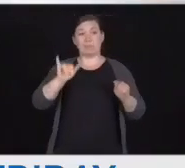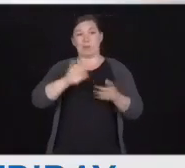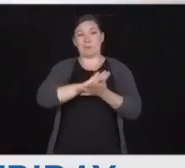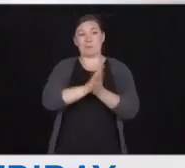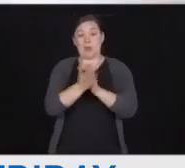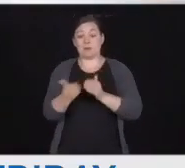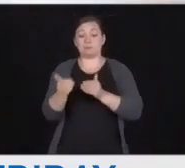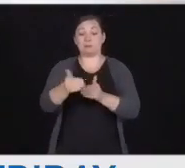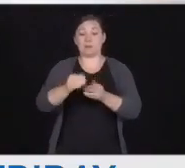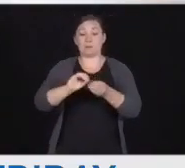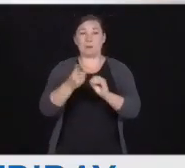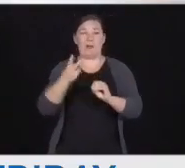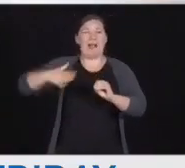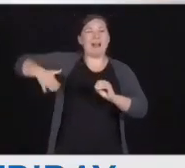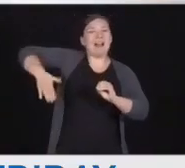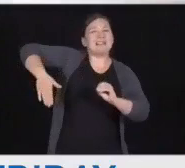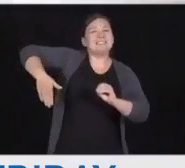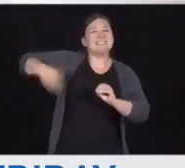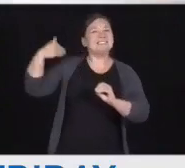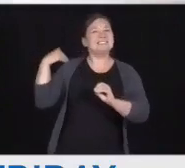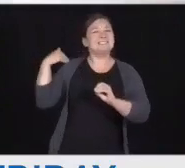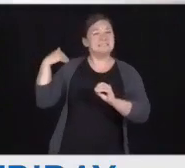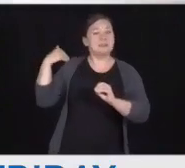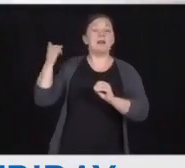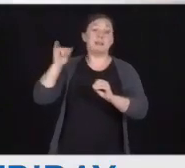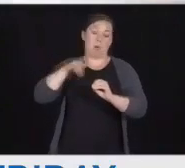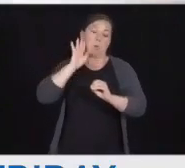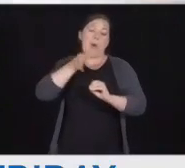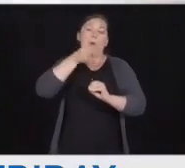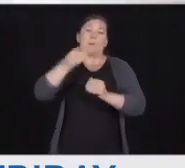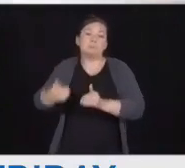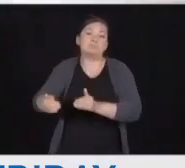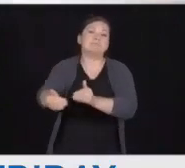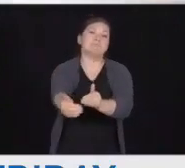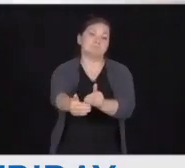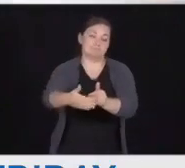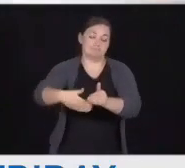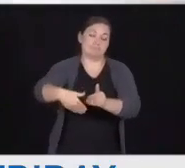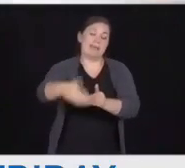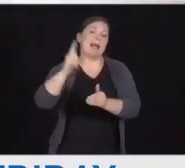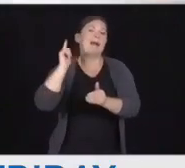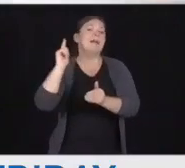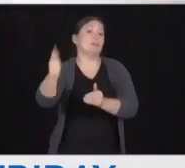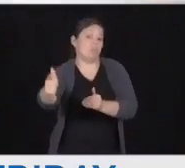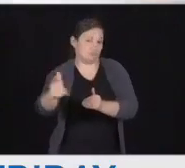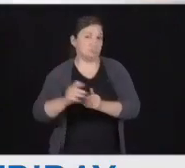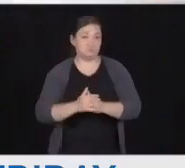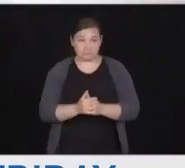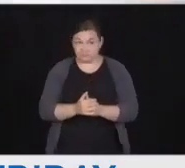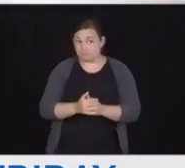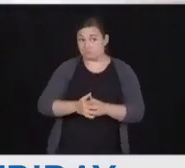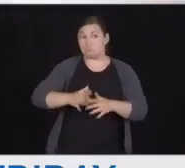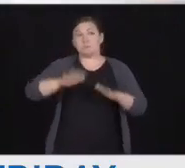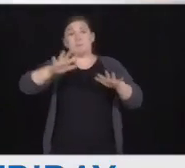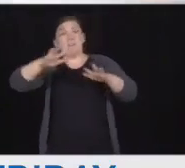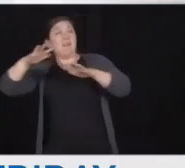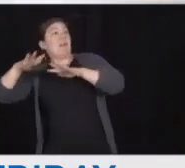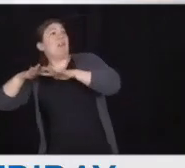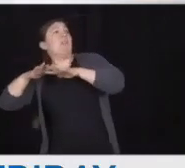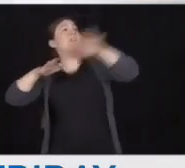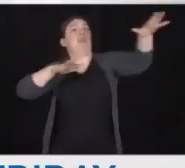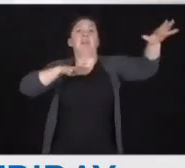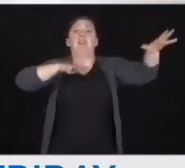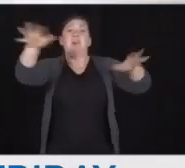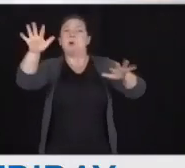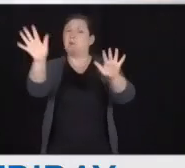every person in Ontario, until we get every worker in Ontario back to work and back on their feet. But today's news is